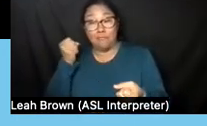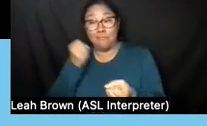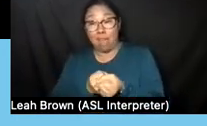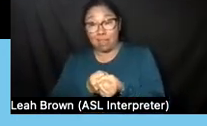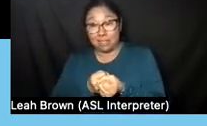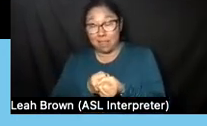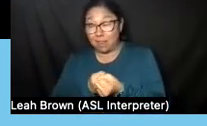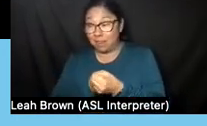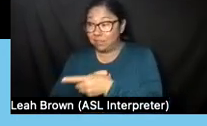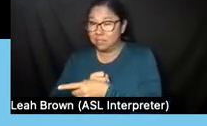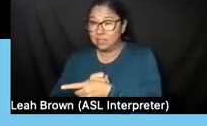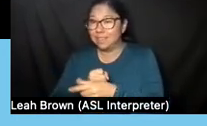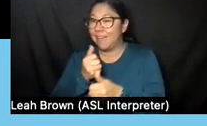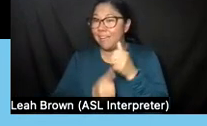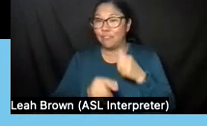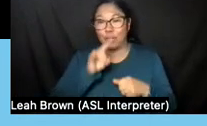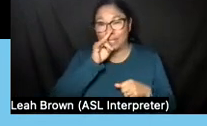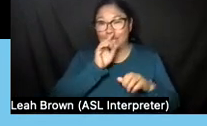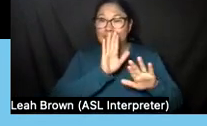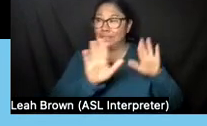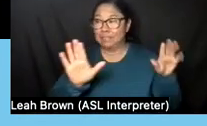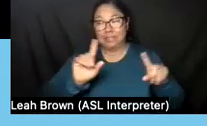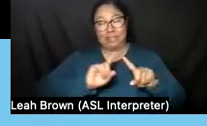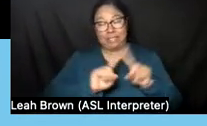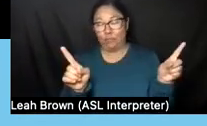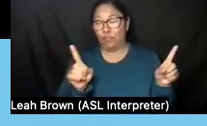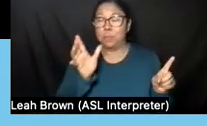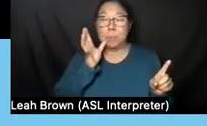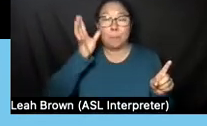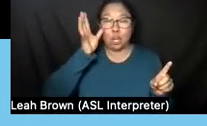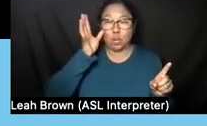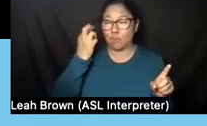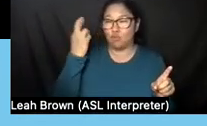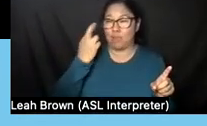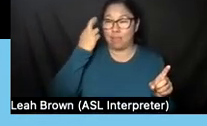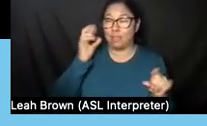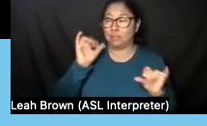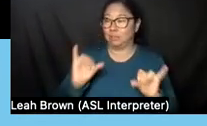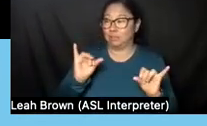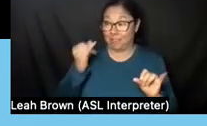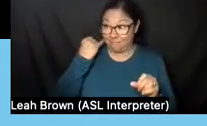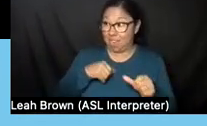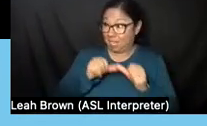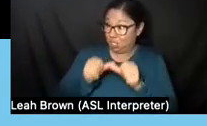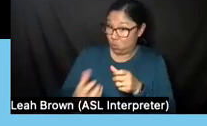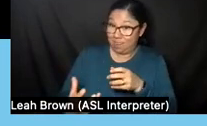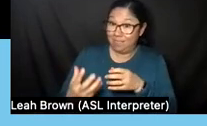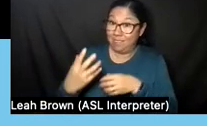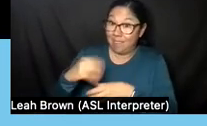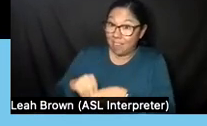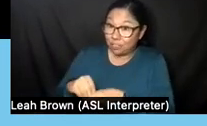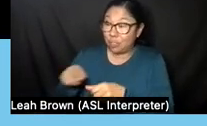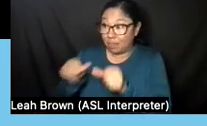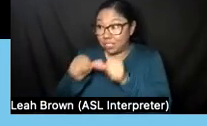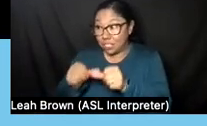And every kiddo is different. And that's something as a parent, you're going to have to realize, like, if I continue to engage with this, are they going to continue to cry? Do they need to